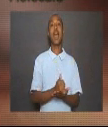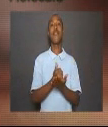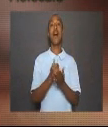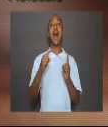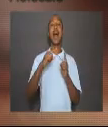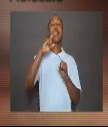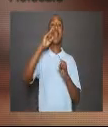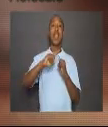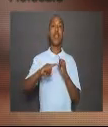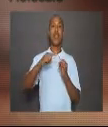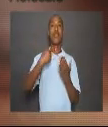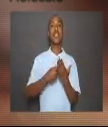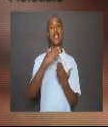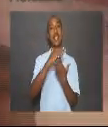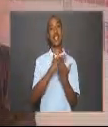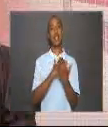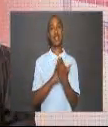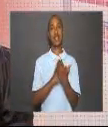this lesson.